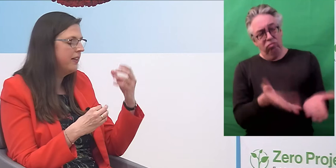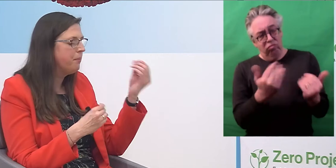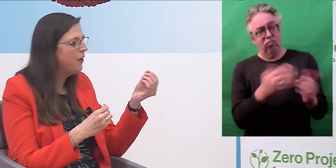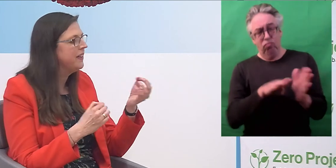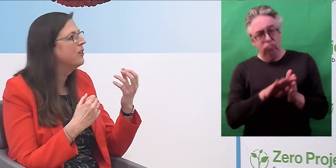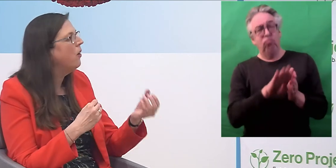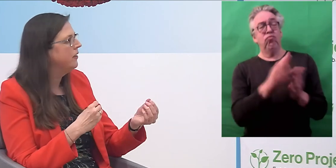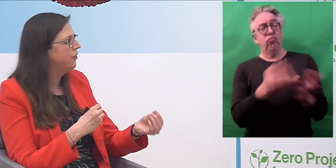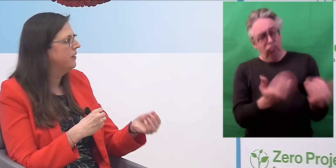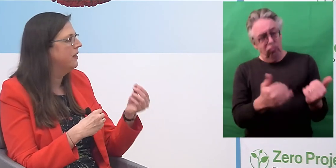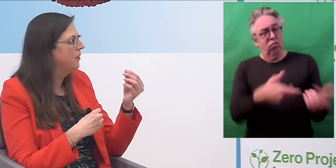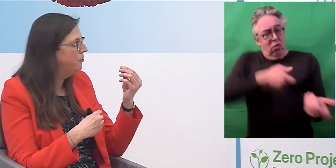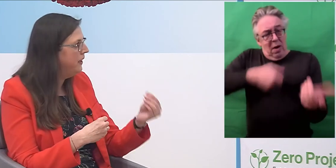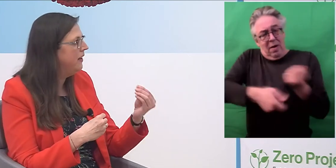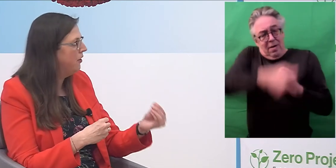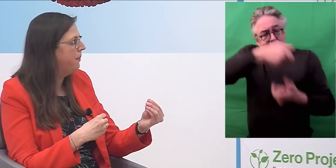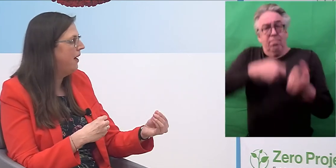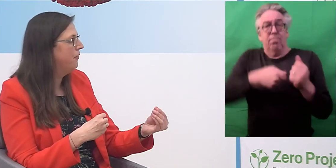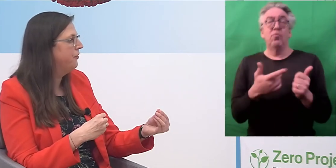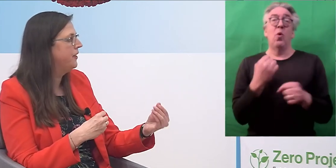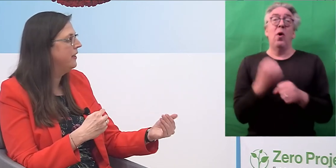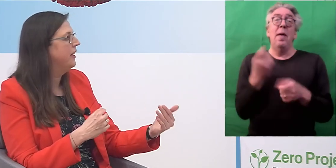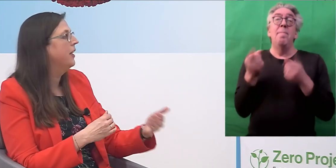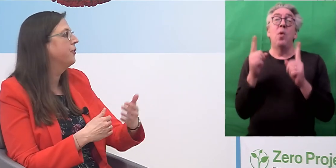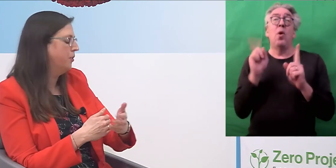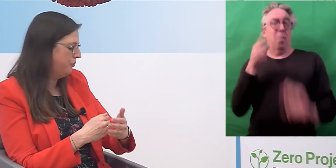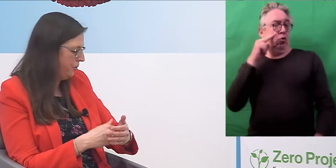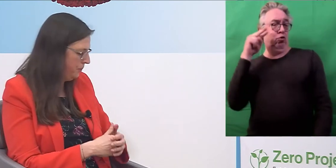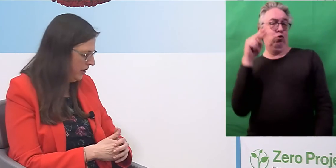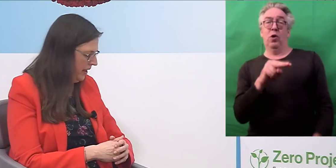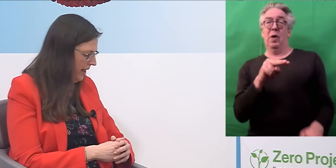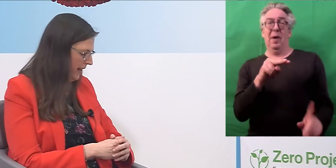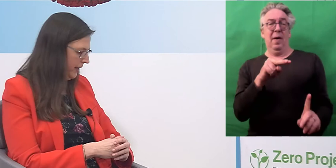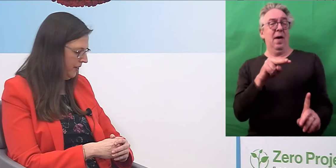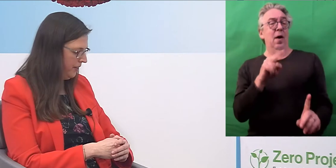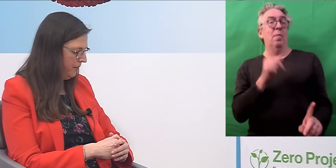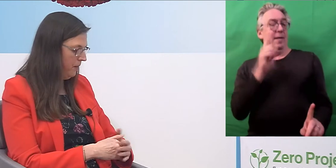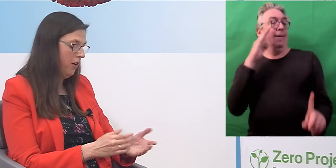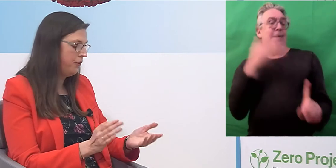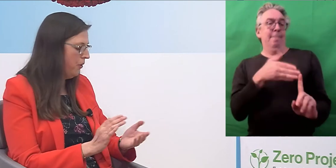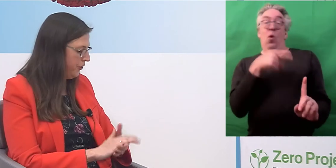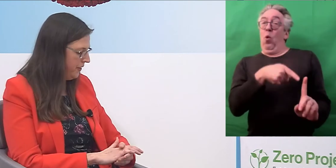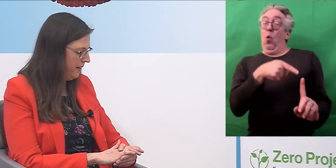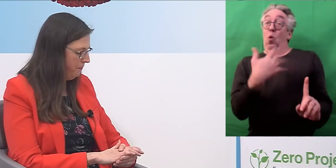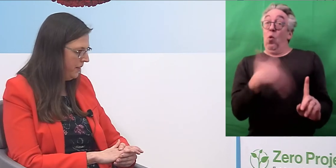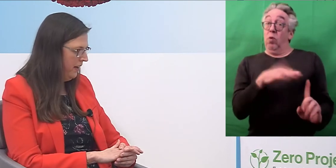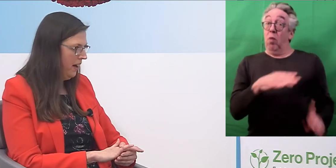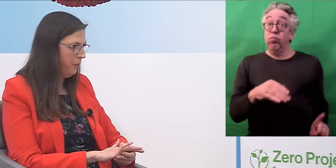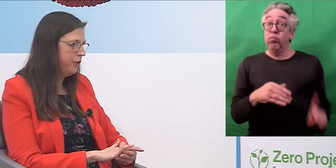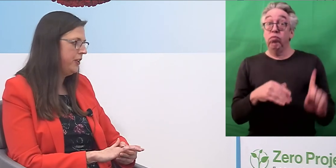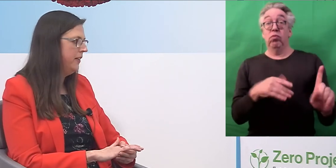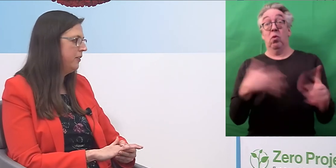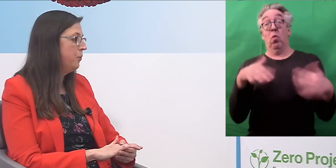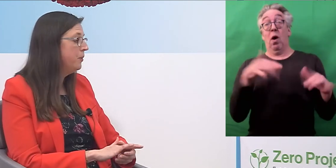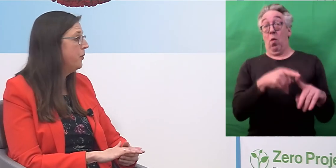that the employers acknowledge the really hard path they had to go through. And of course, I